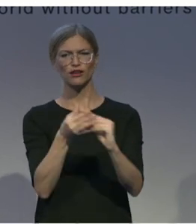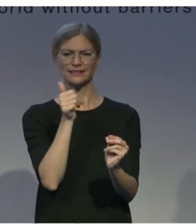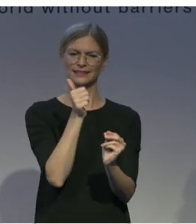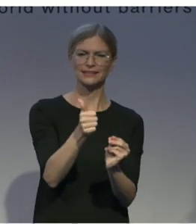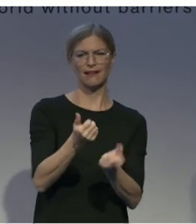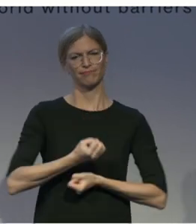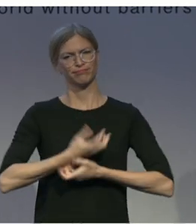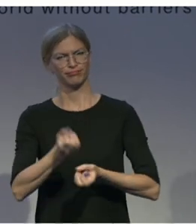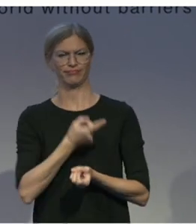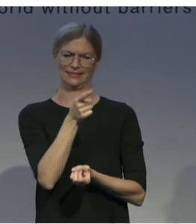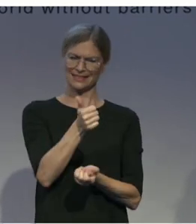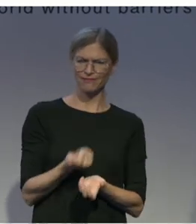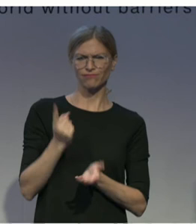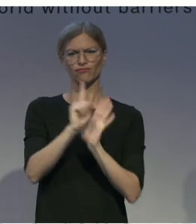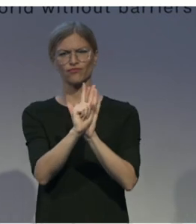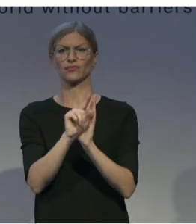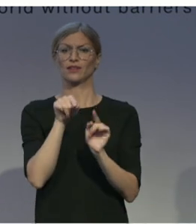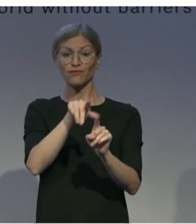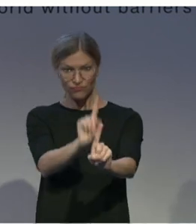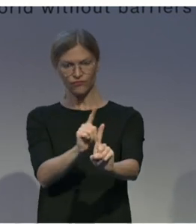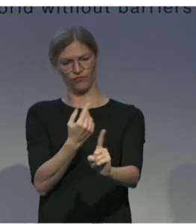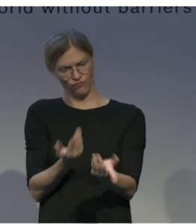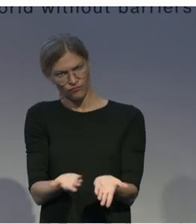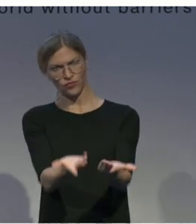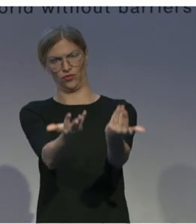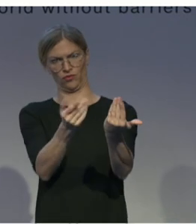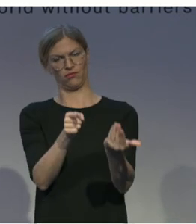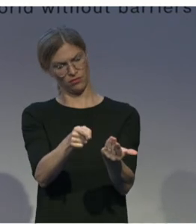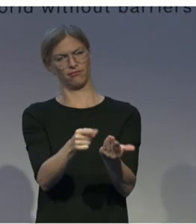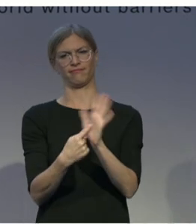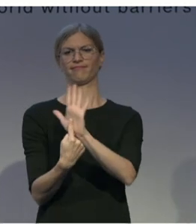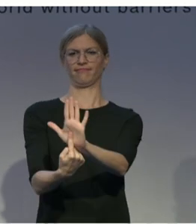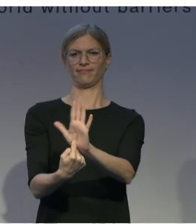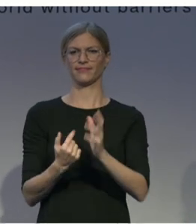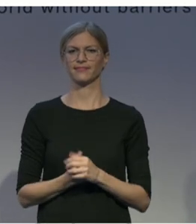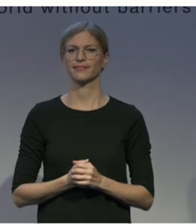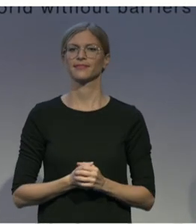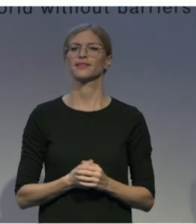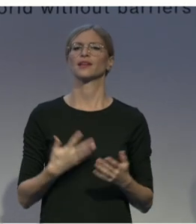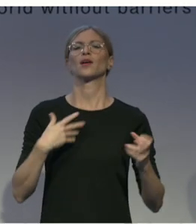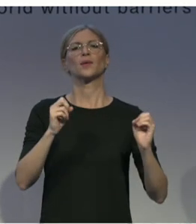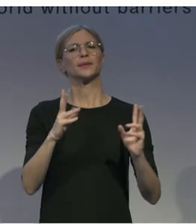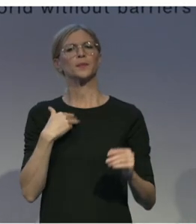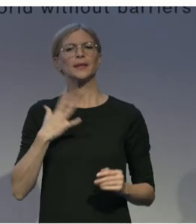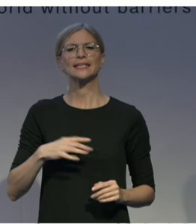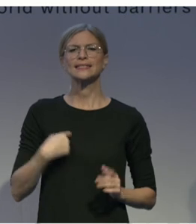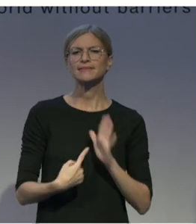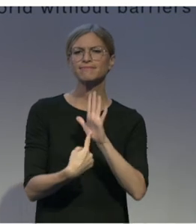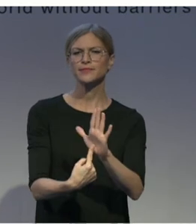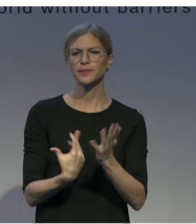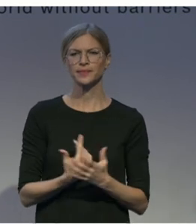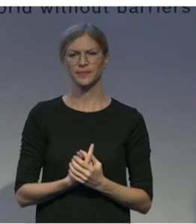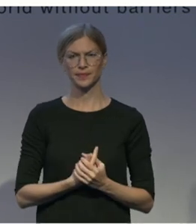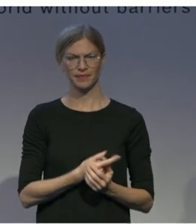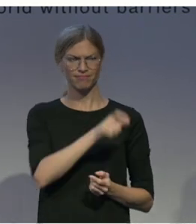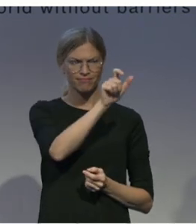about what's important to them. Now, let me frame the picture for you. In many cases, this may be the first time some of these individuals have been outside of